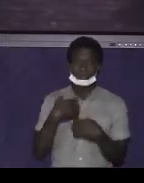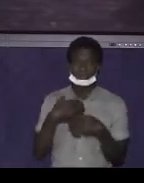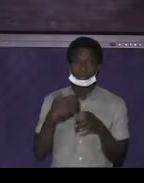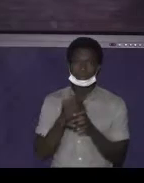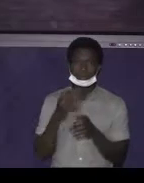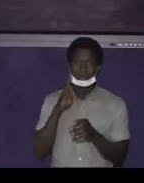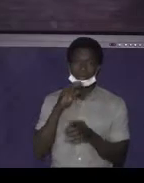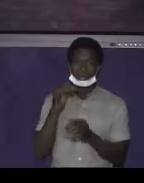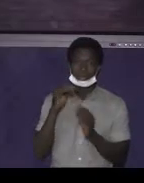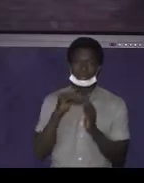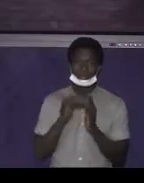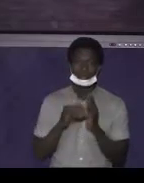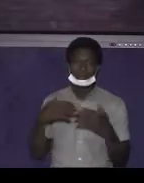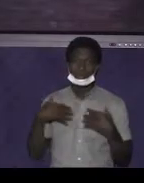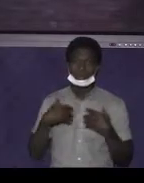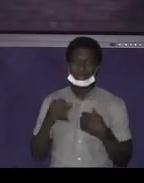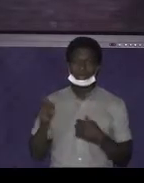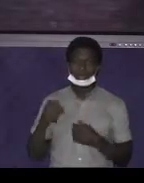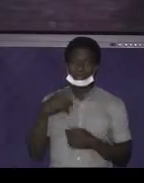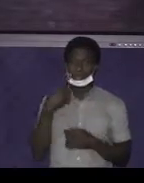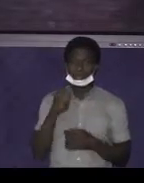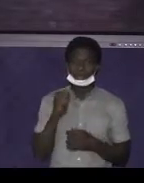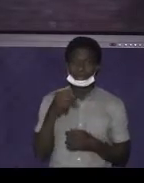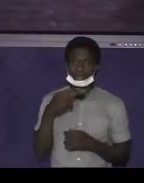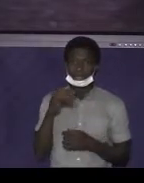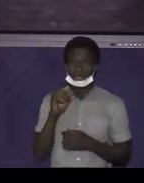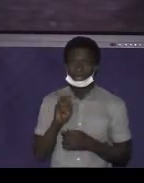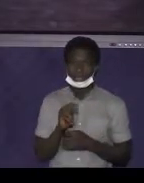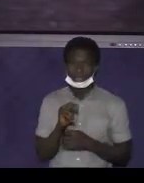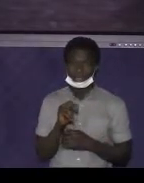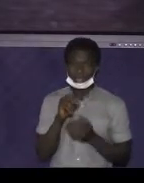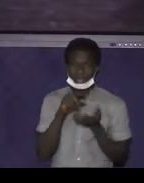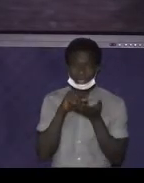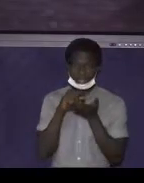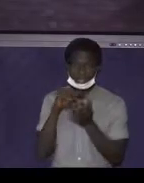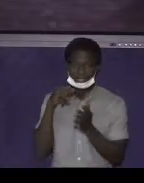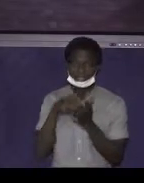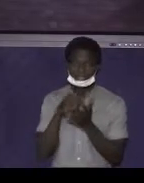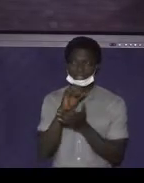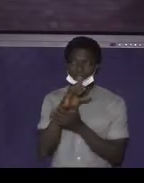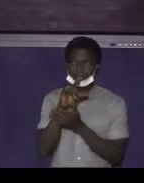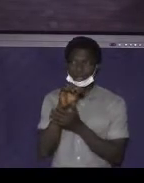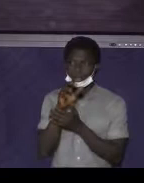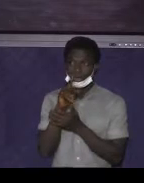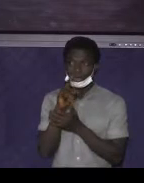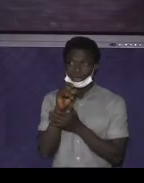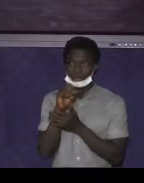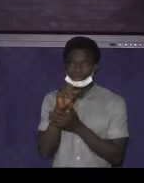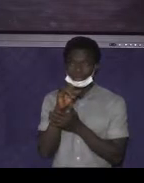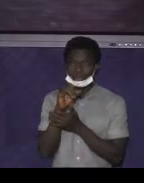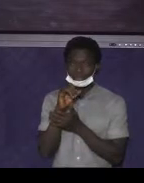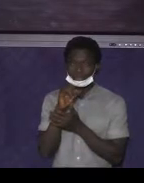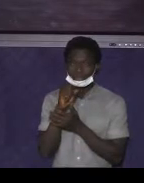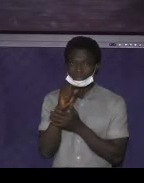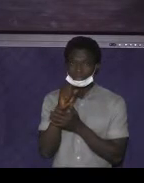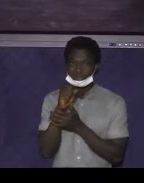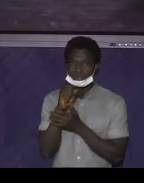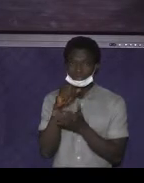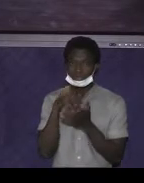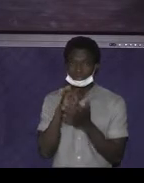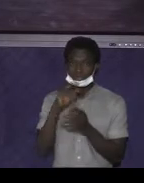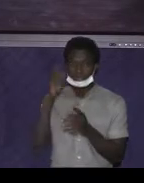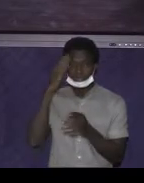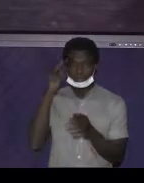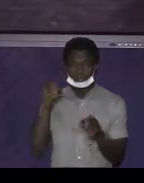following animals? The N? Yeah, it clucks. N clucks, and it is known